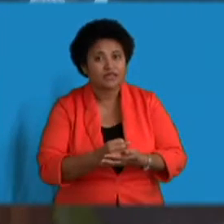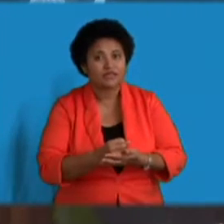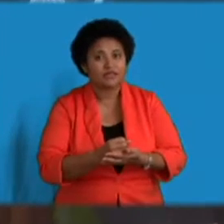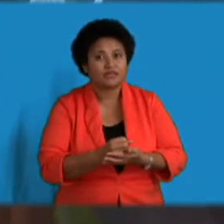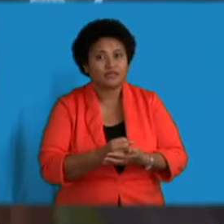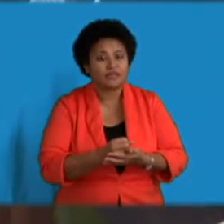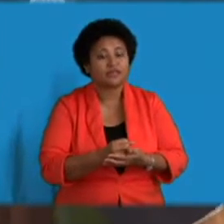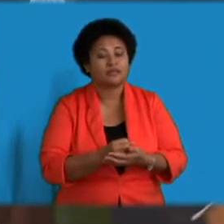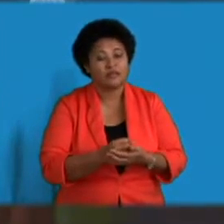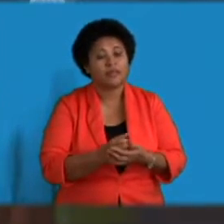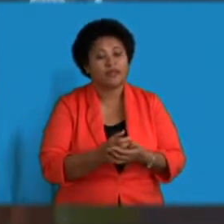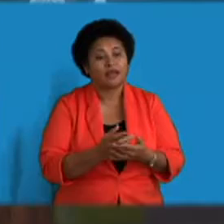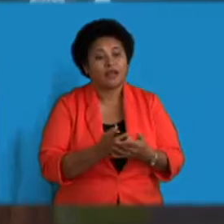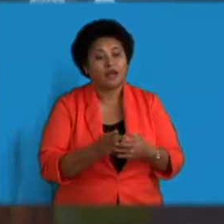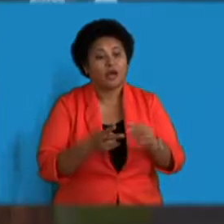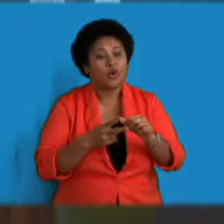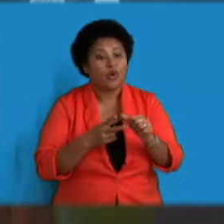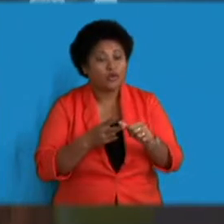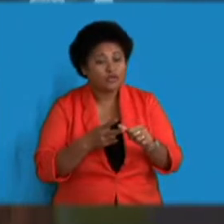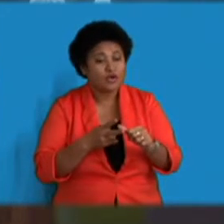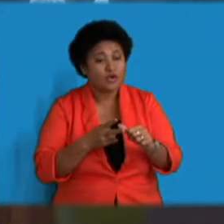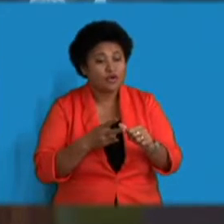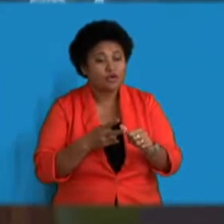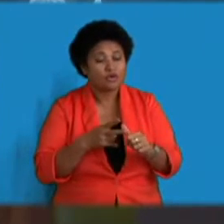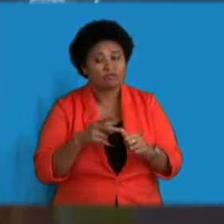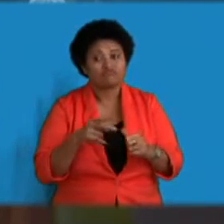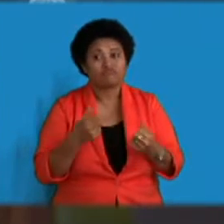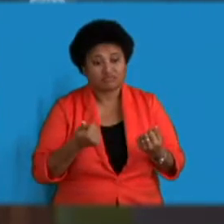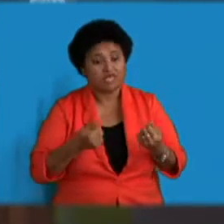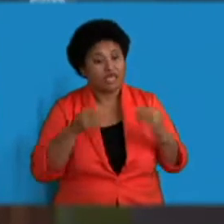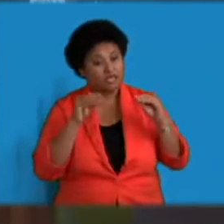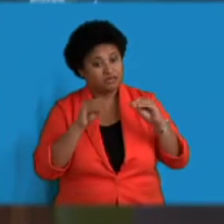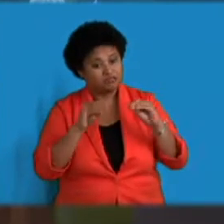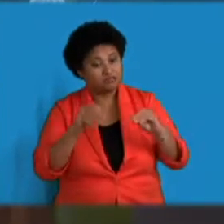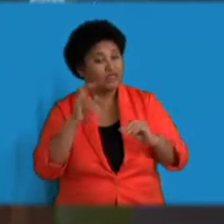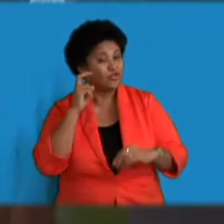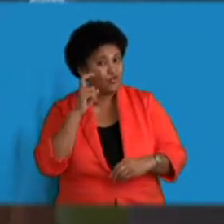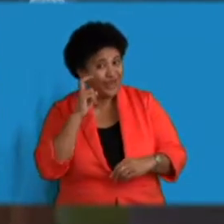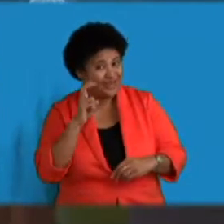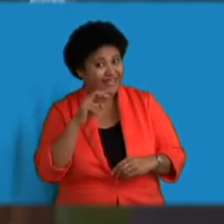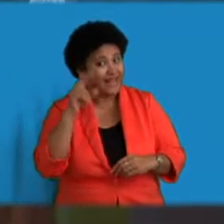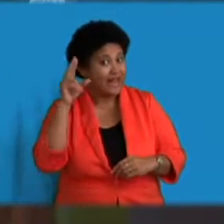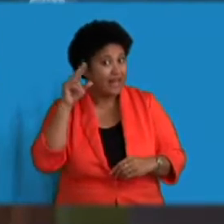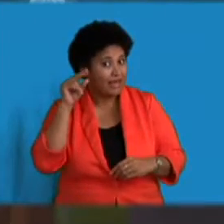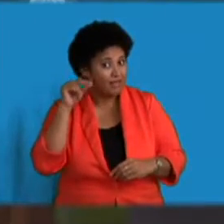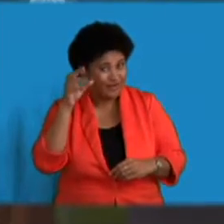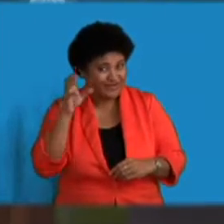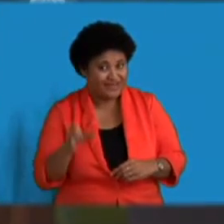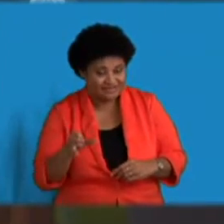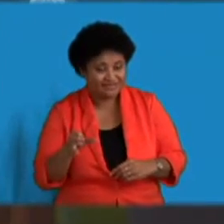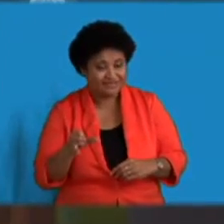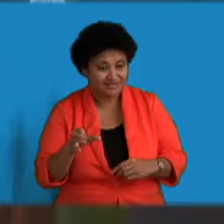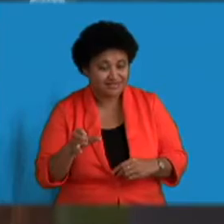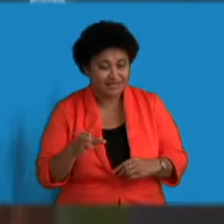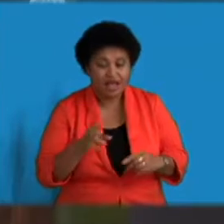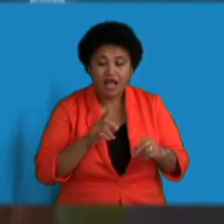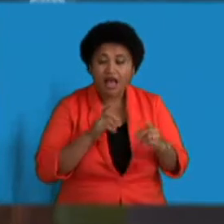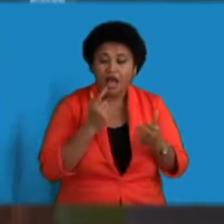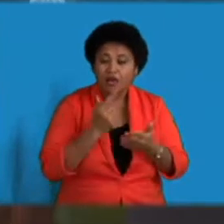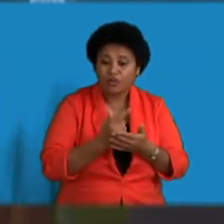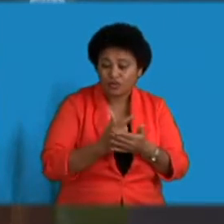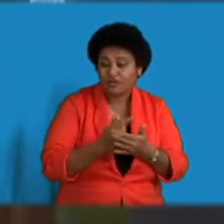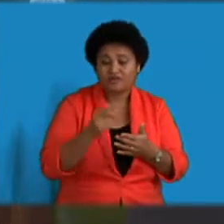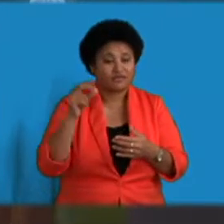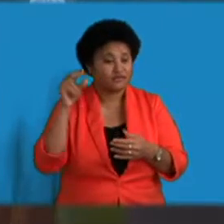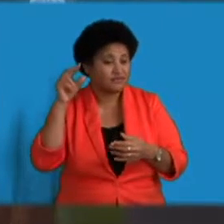we are also undertaking training of librarians. In fact, a lot of library attendants